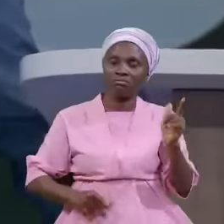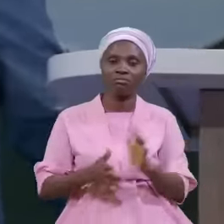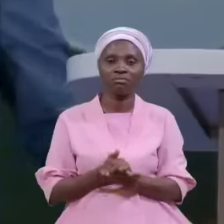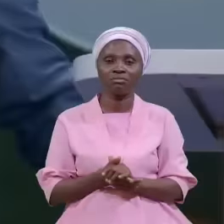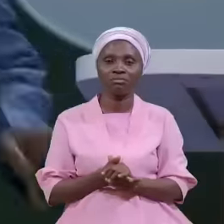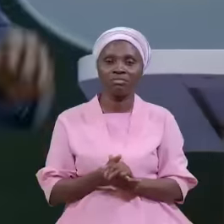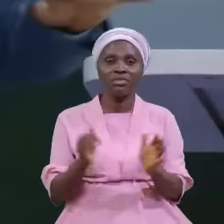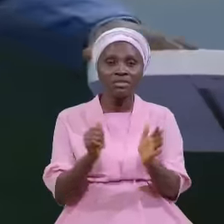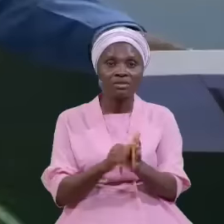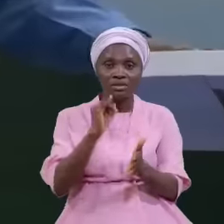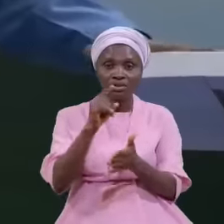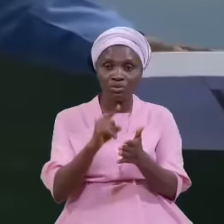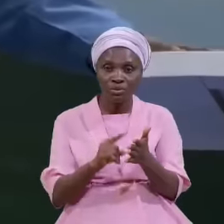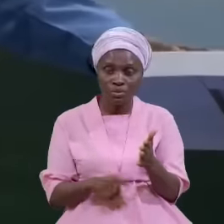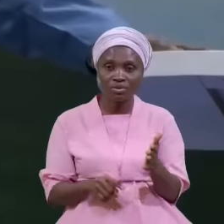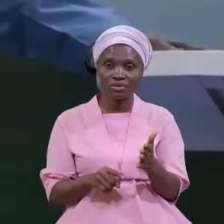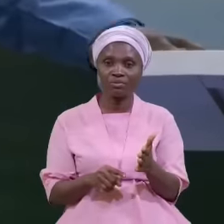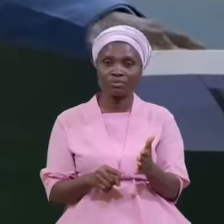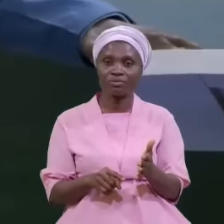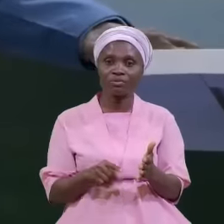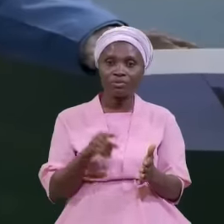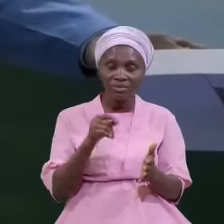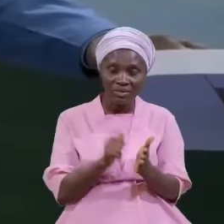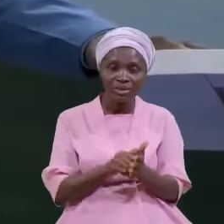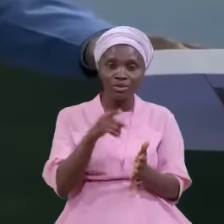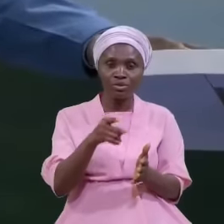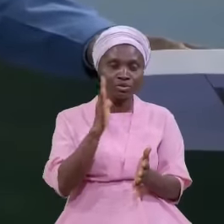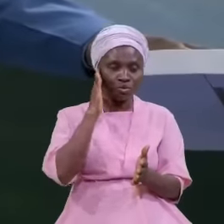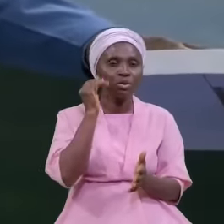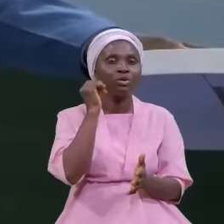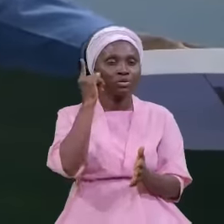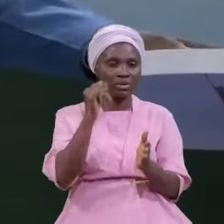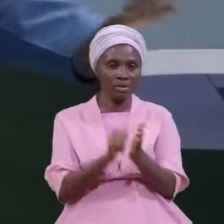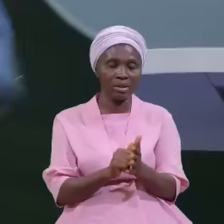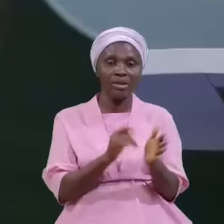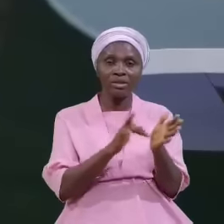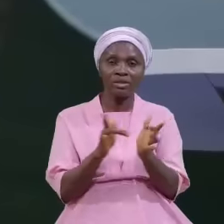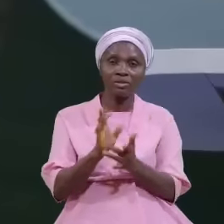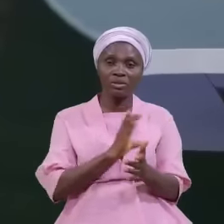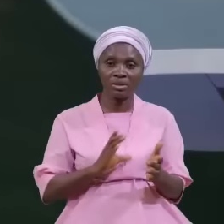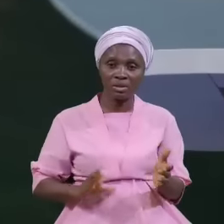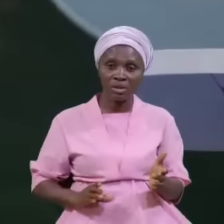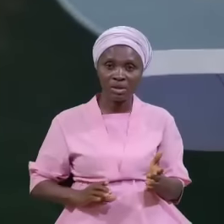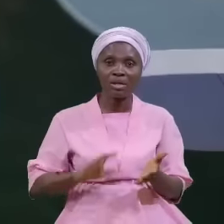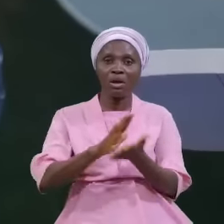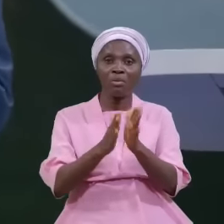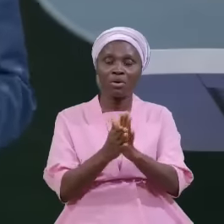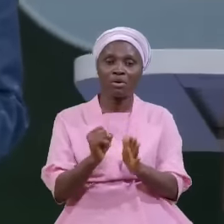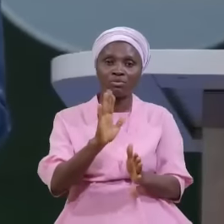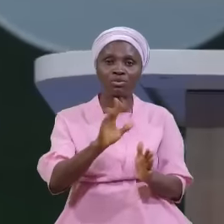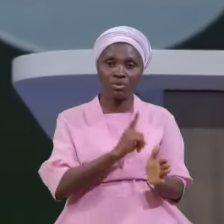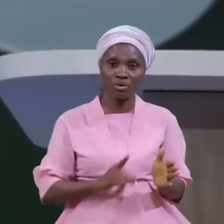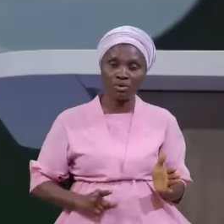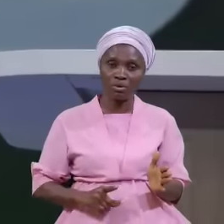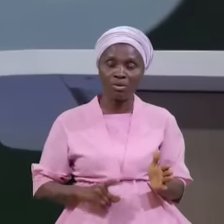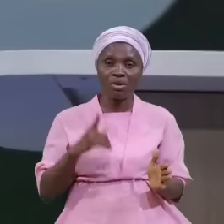to tonight, that you will understand that Jesus Christ becomes your Lord. The moment you turn away from sin